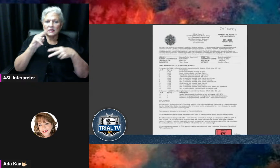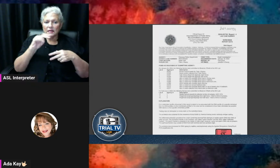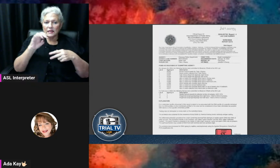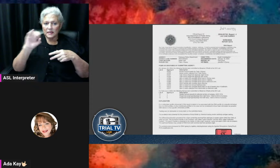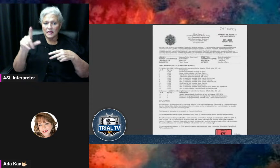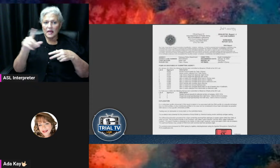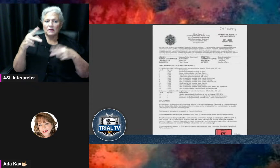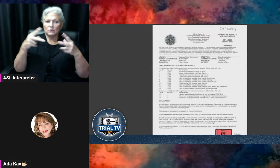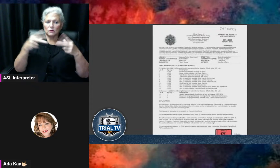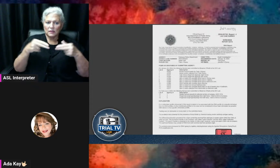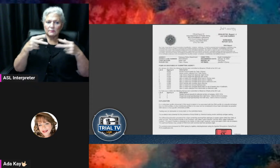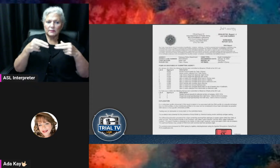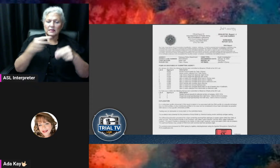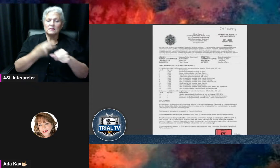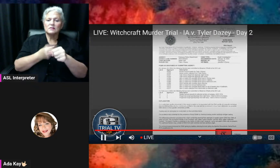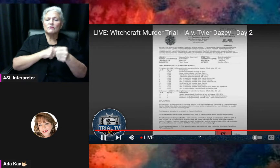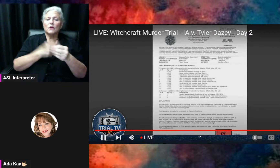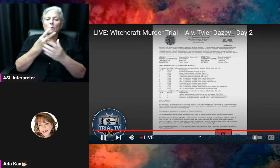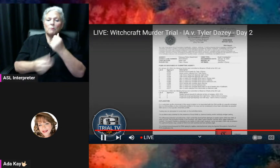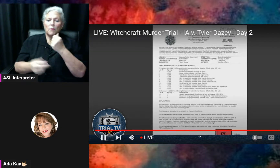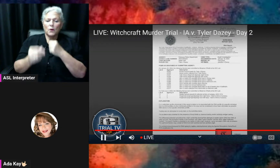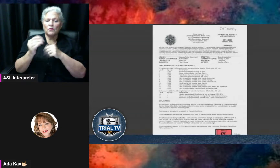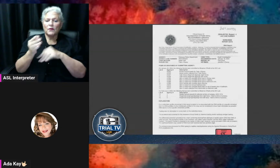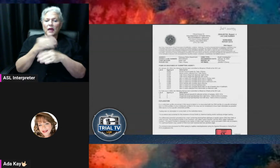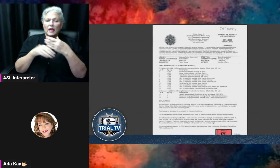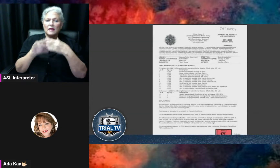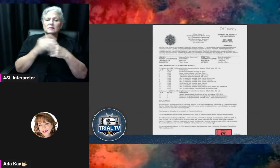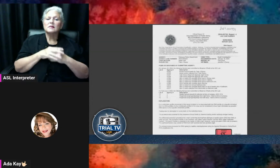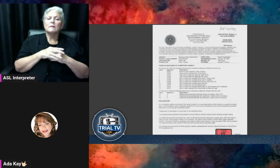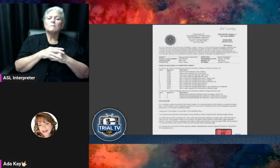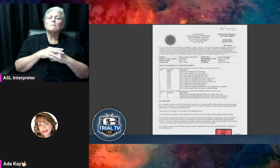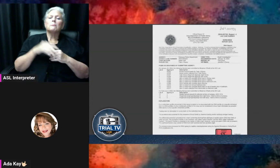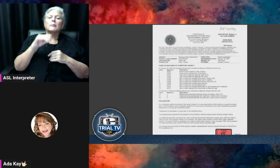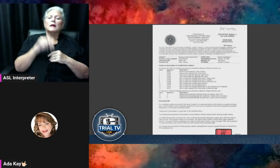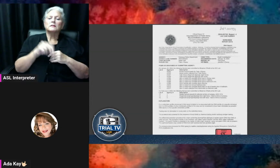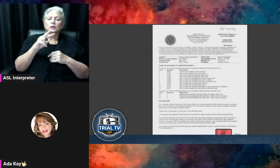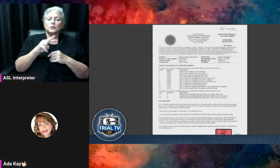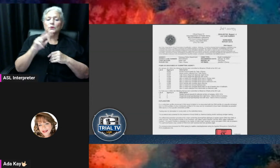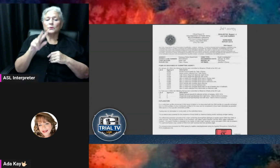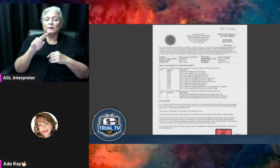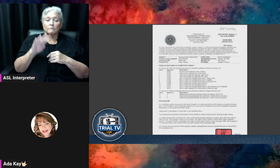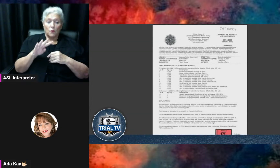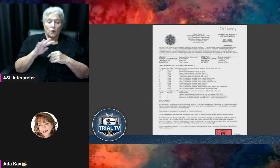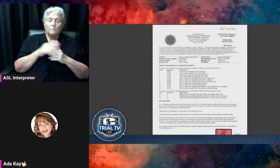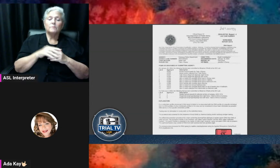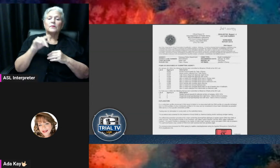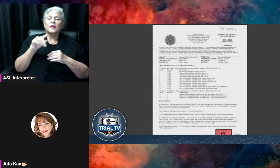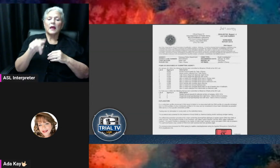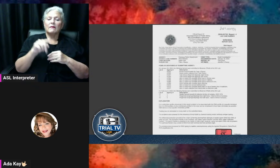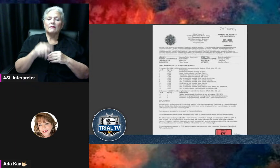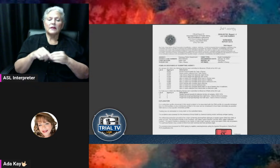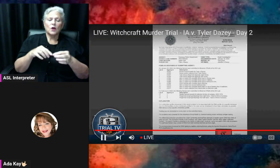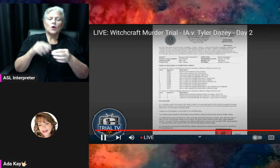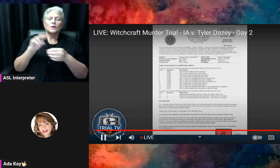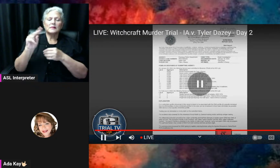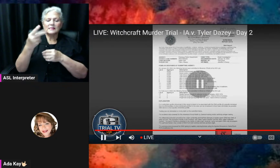then if you go to the second page on your results of examination, that would explain that?